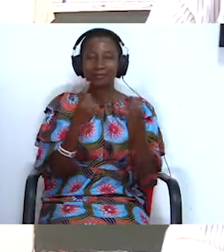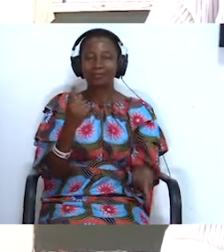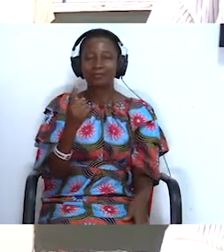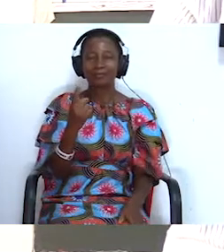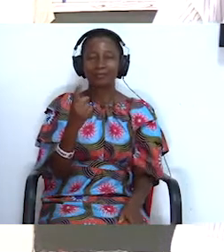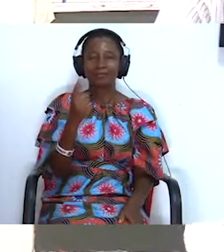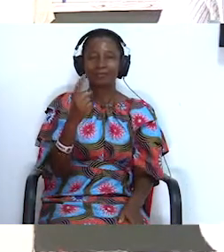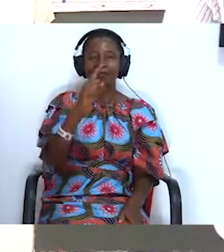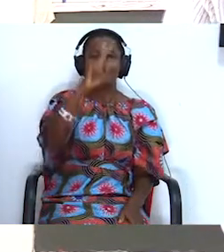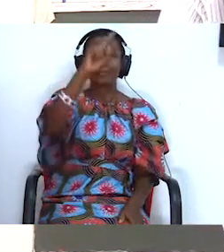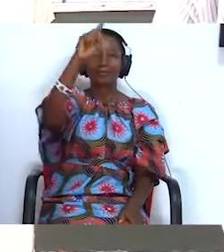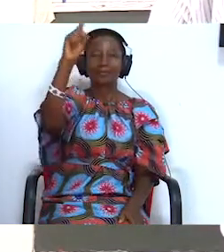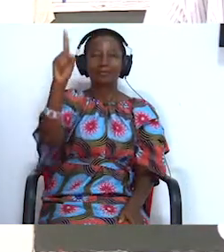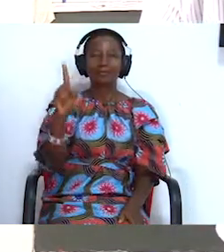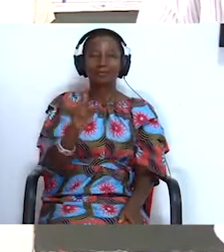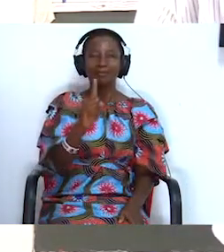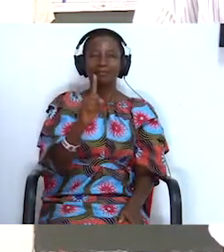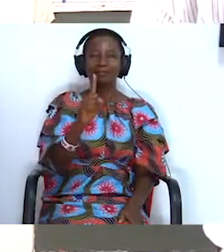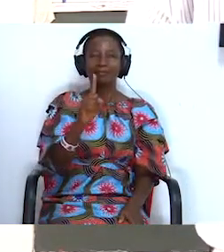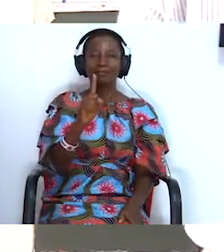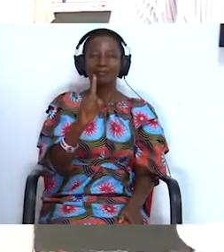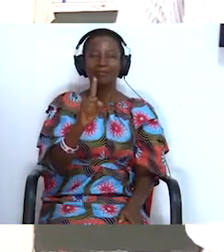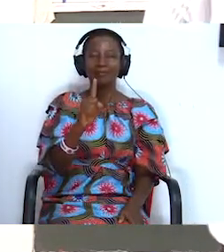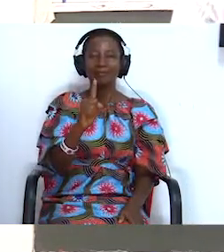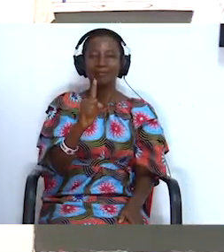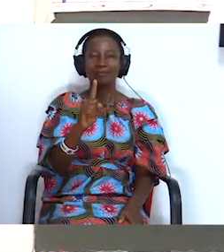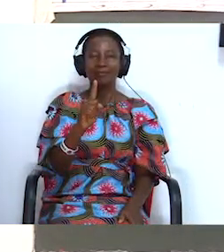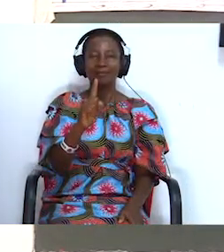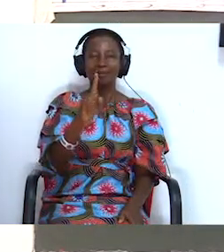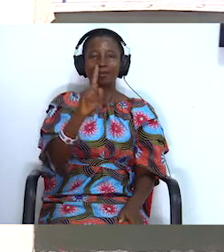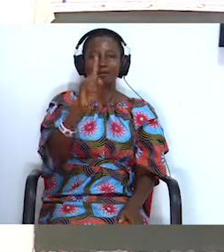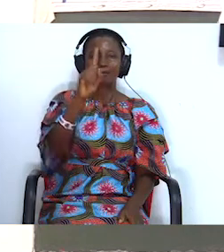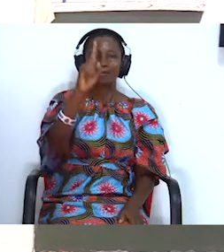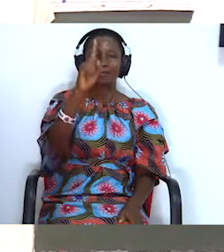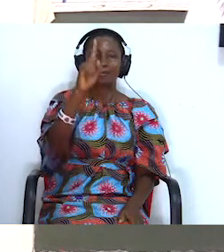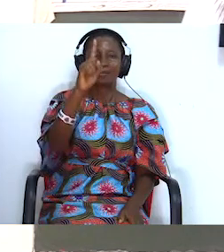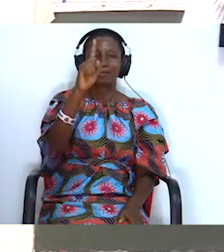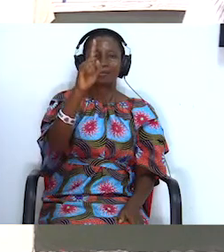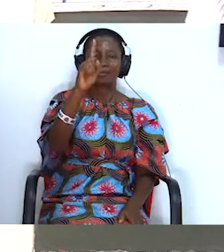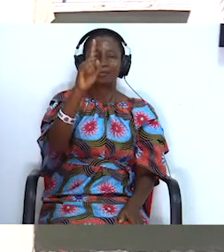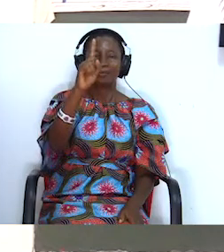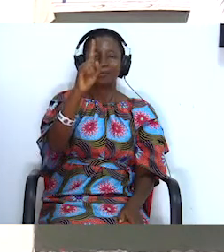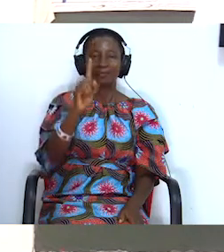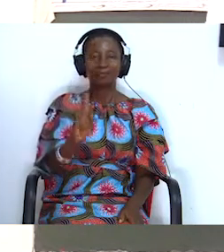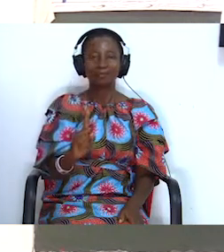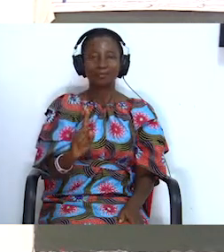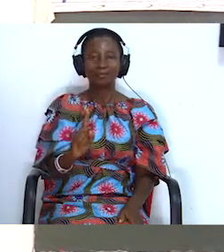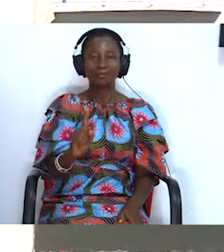down, and a flick. Now can we do it together?